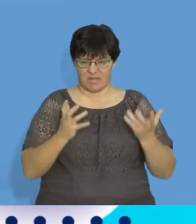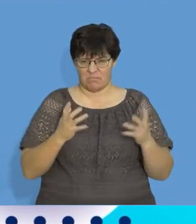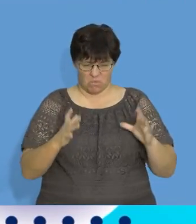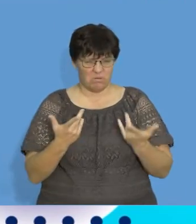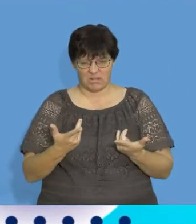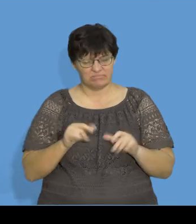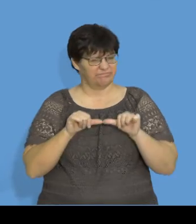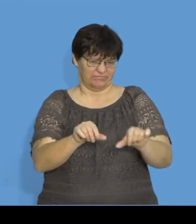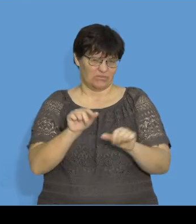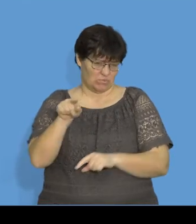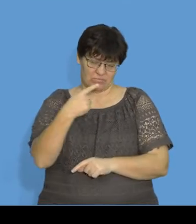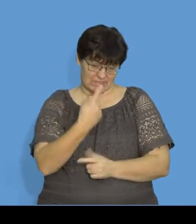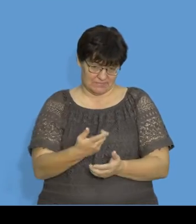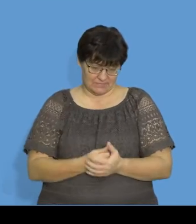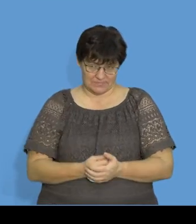go with it.